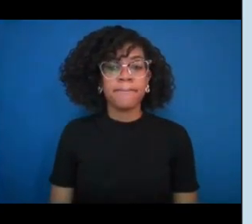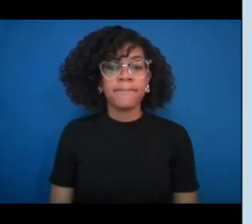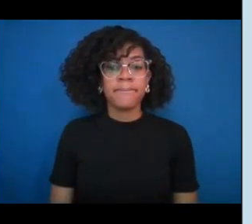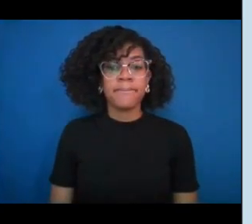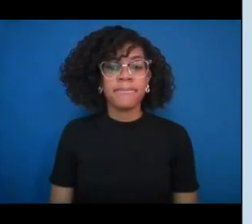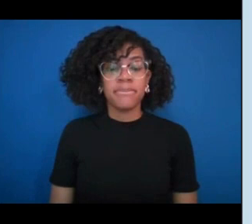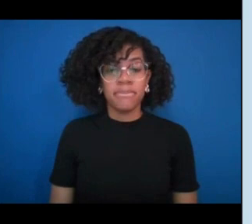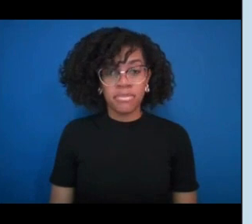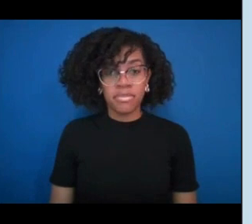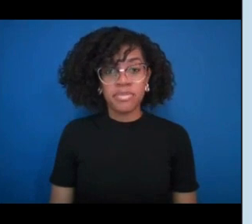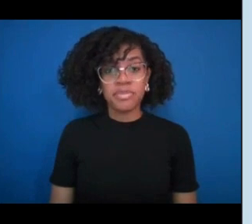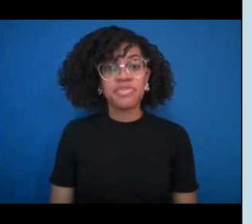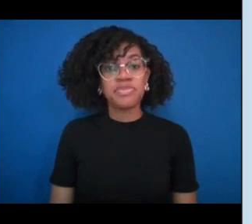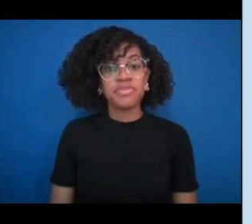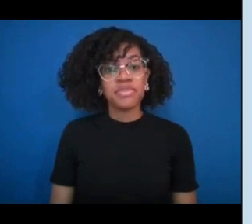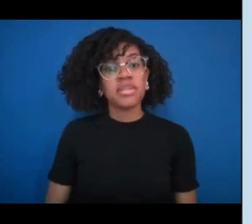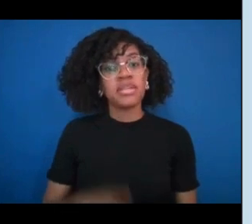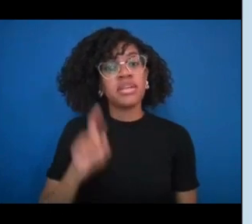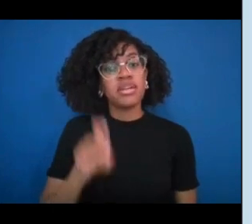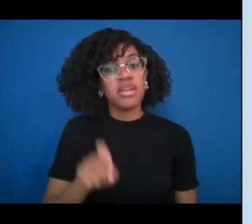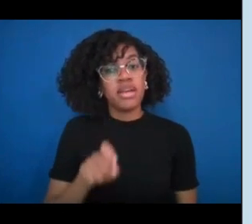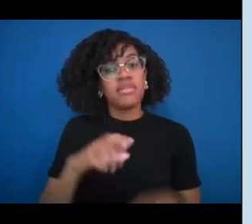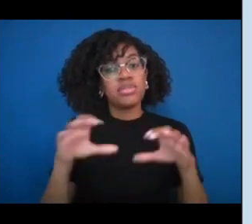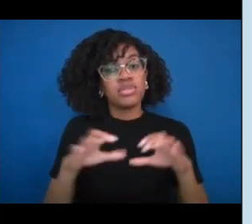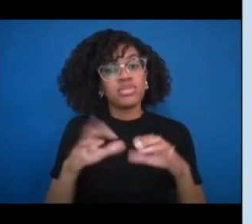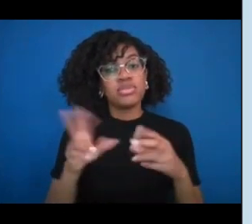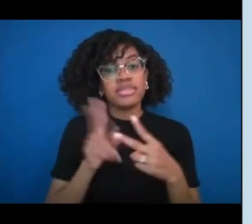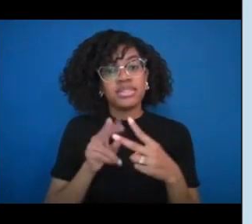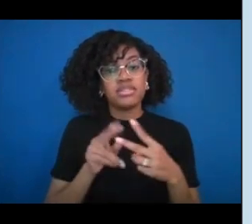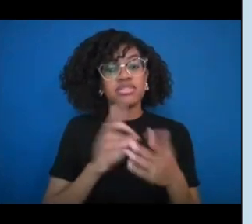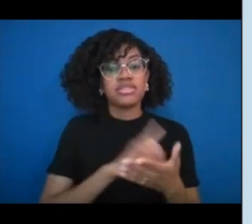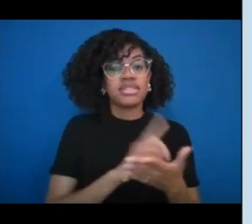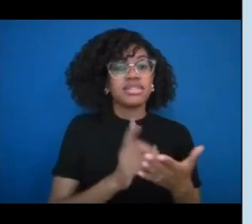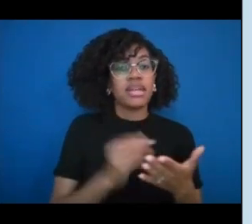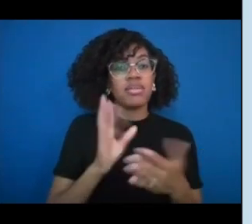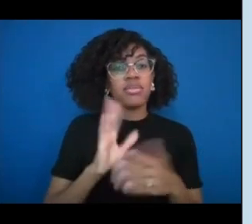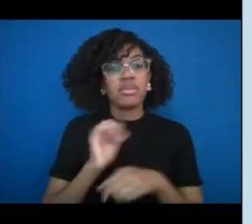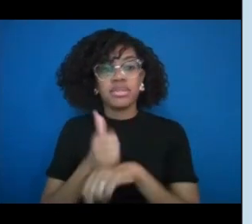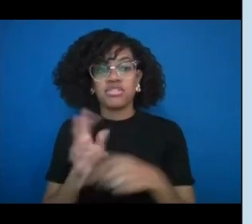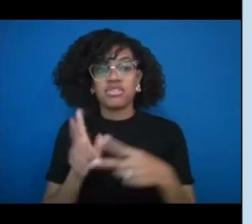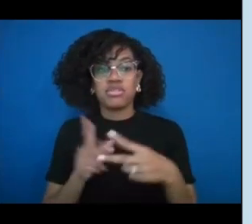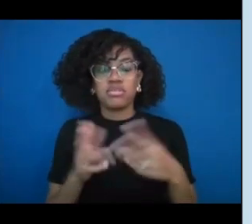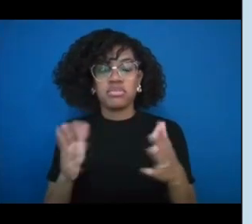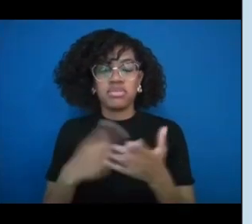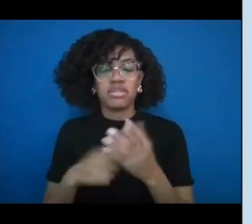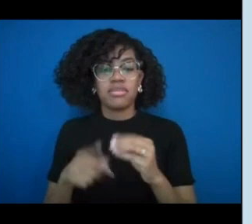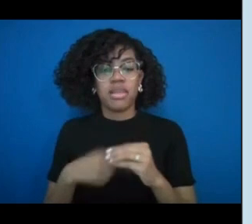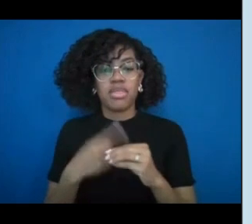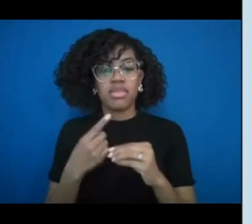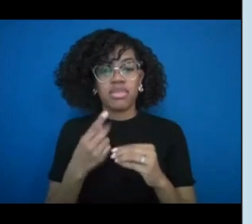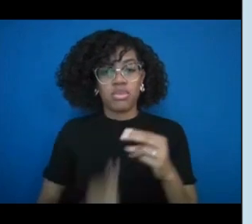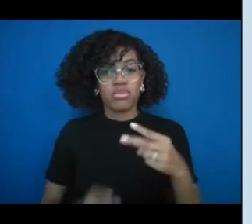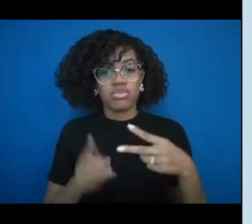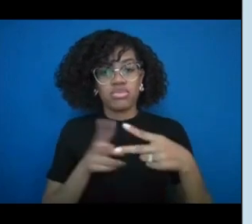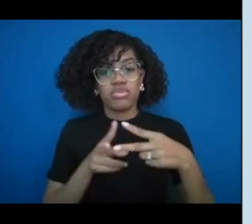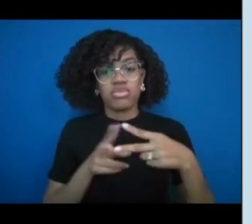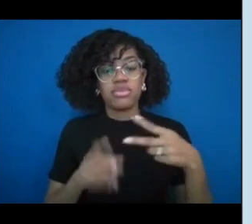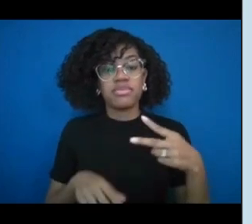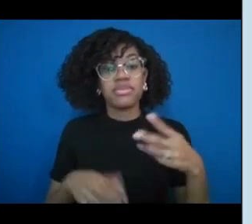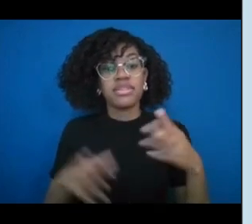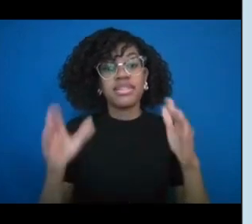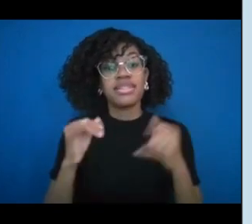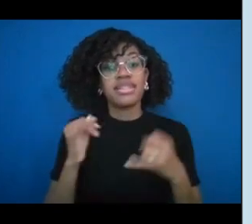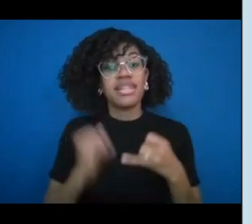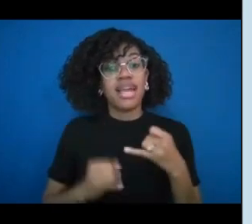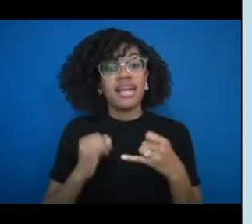You also need to carry out either program design or program implementation. We talked about those. And finally, you need